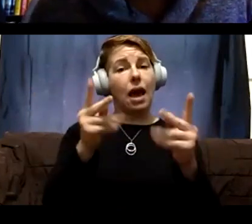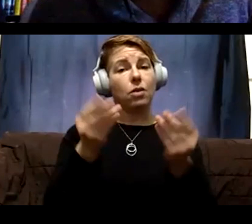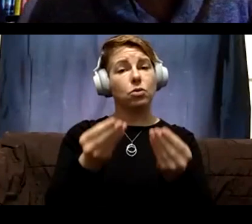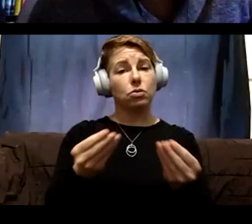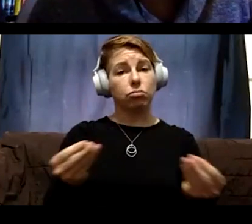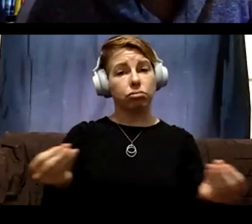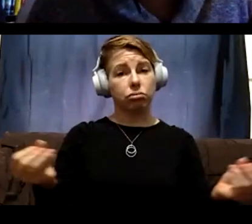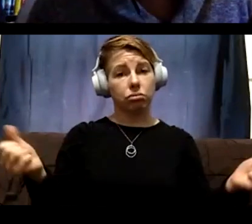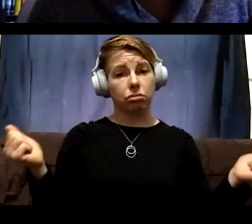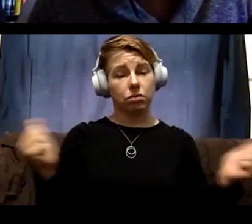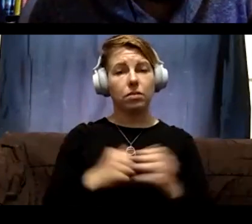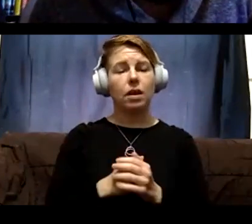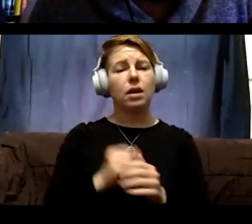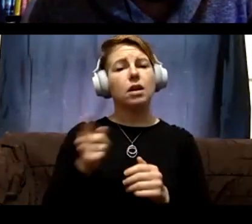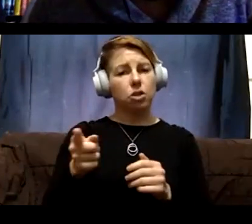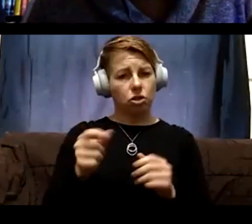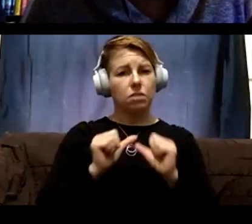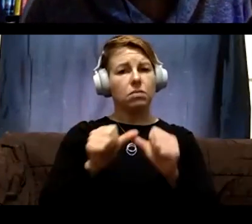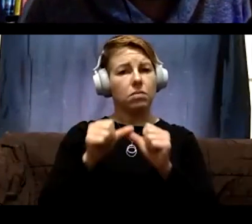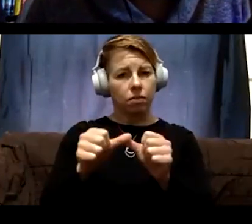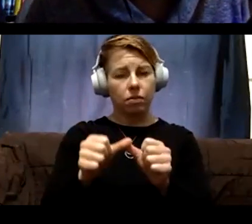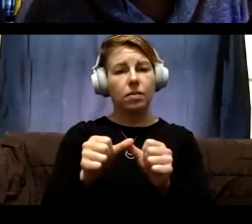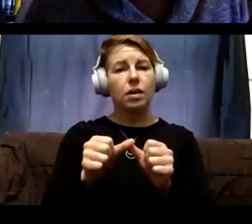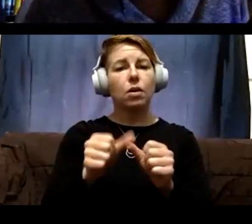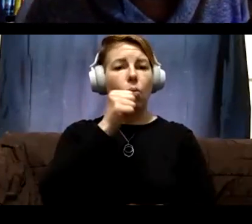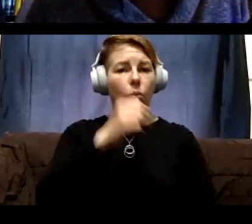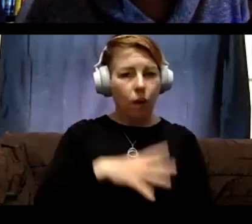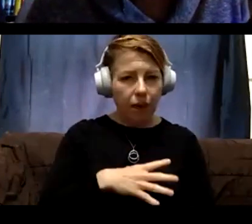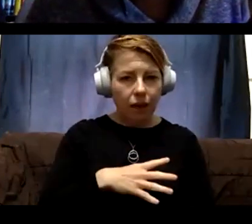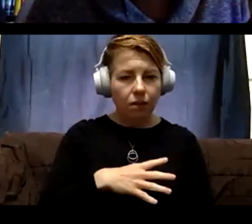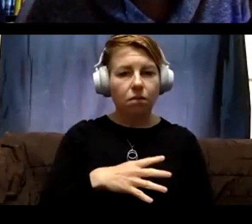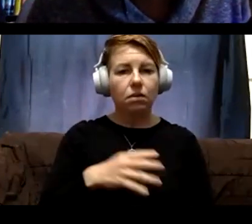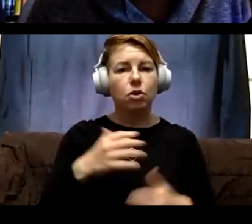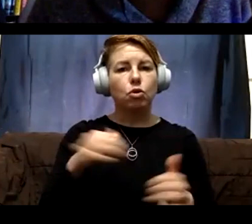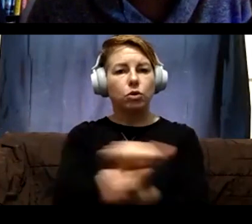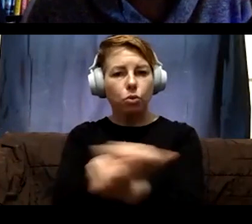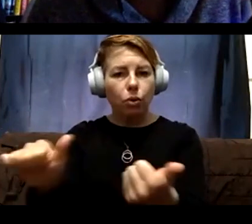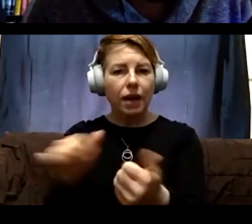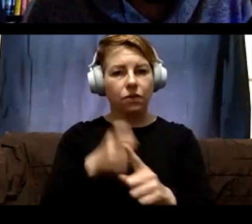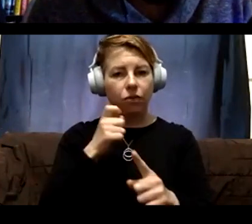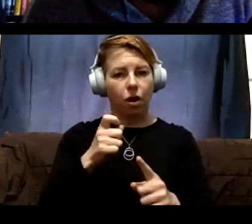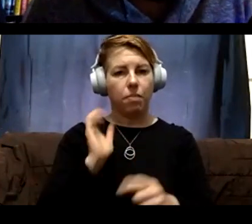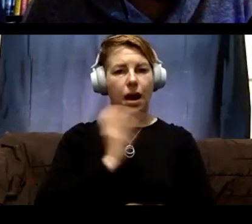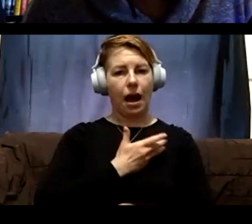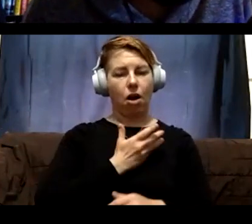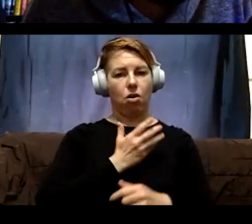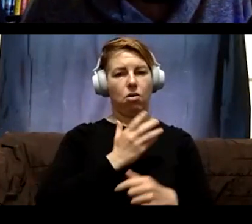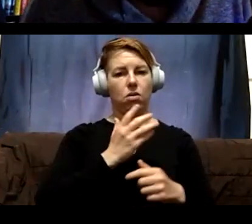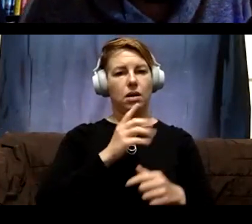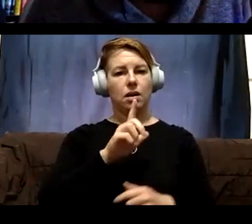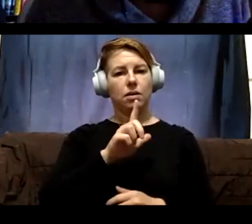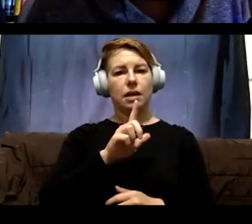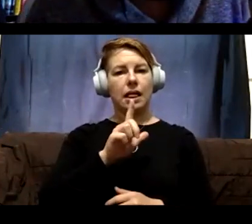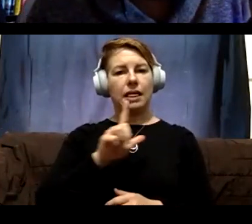She goes on to speak about the erasure of women and non-binary writers and writers of color from the literary history of this country, whether in the pulps